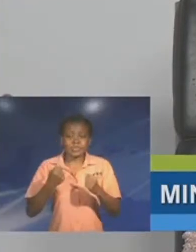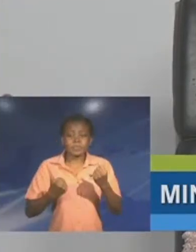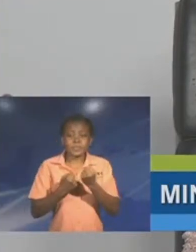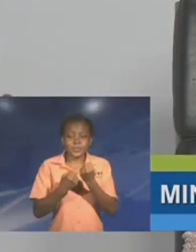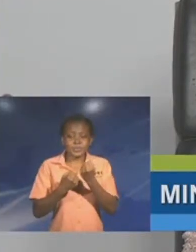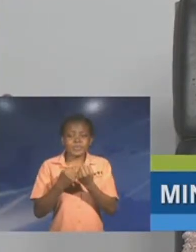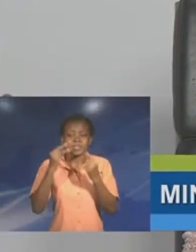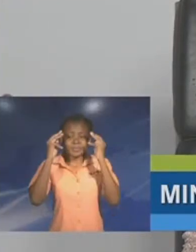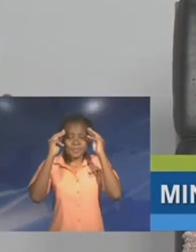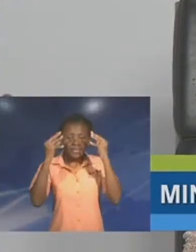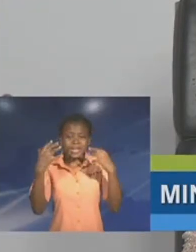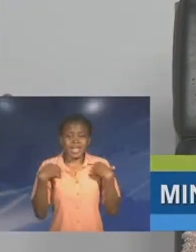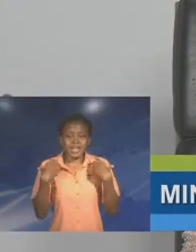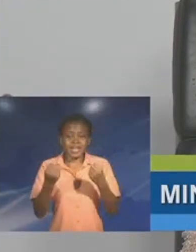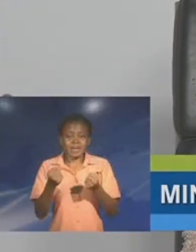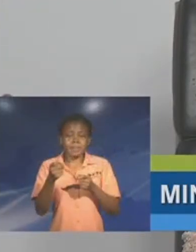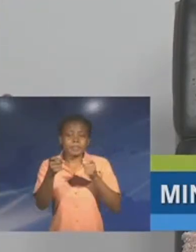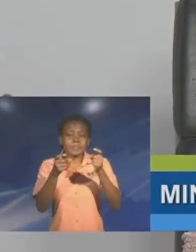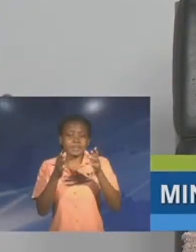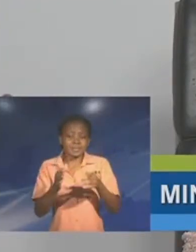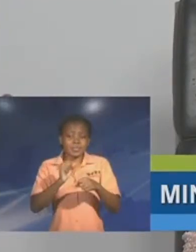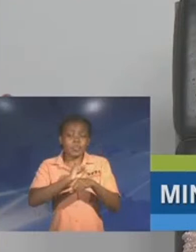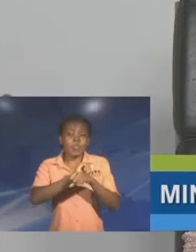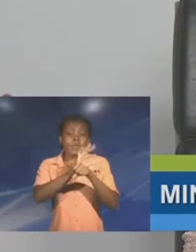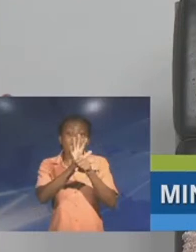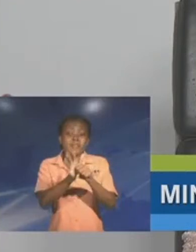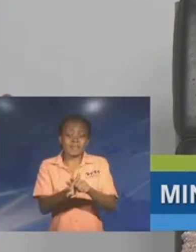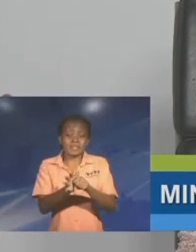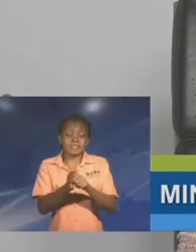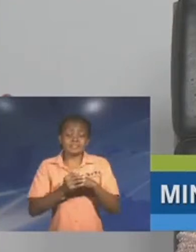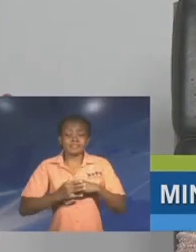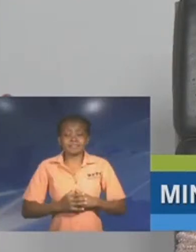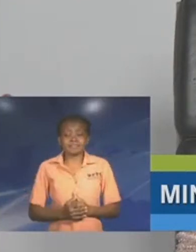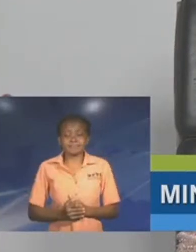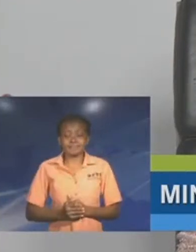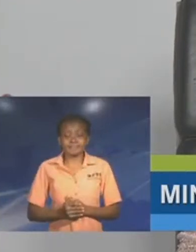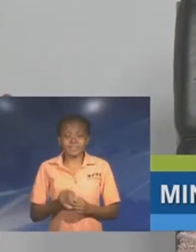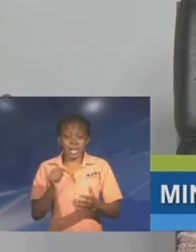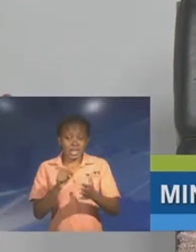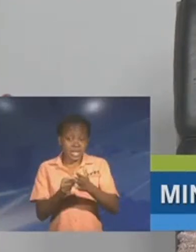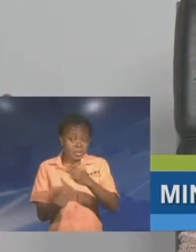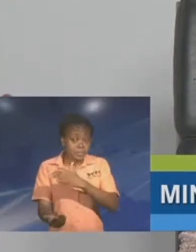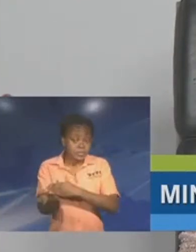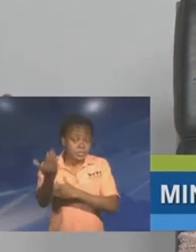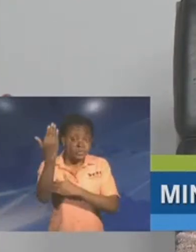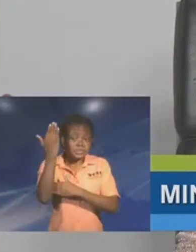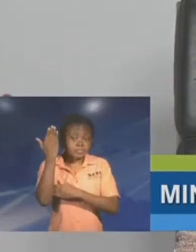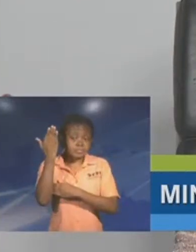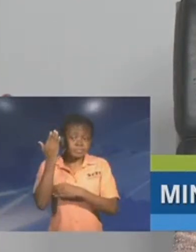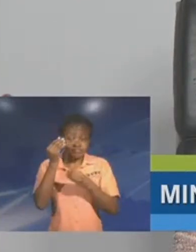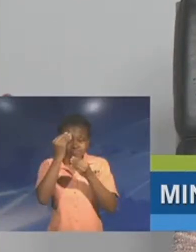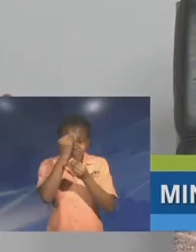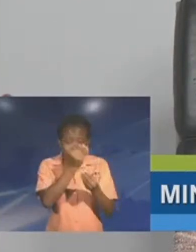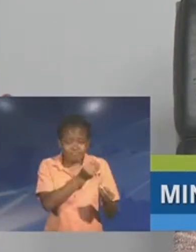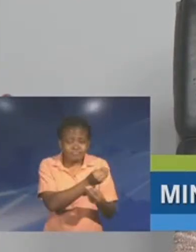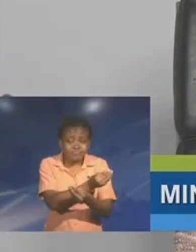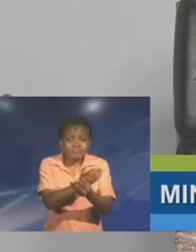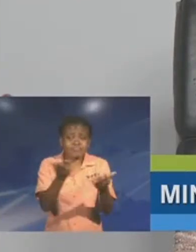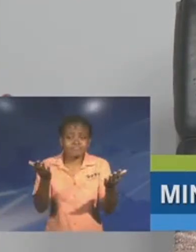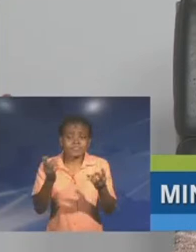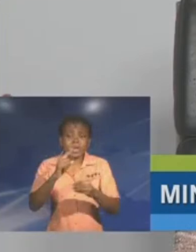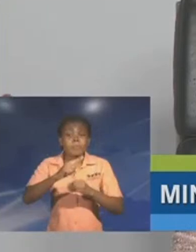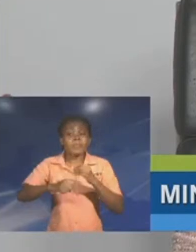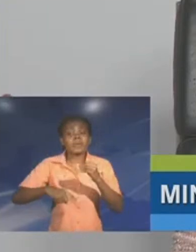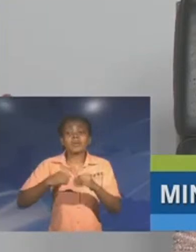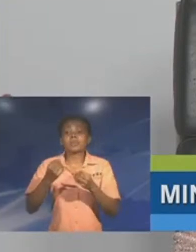Health's response to the COVID-19 pandemic. This morning, I will be sharing some information on the status of the